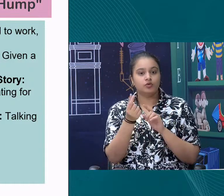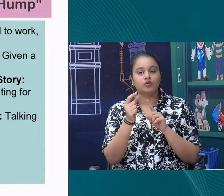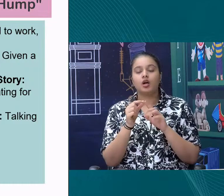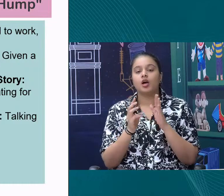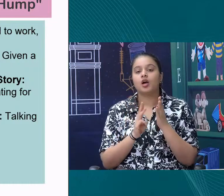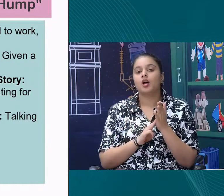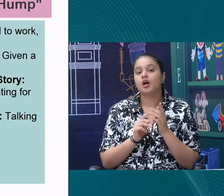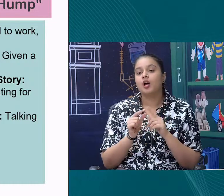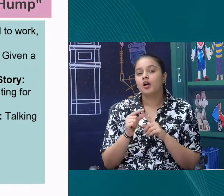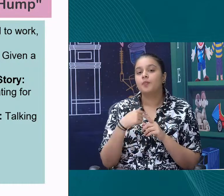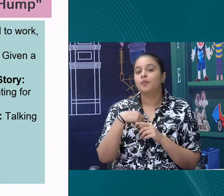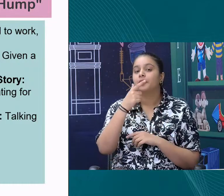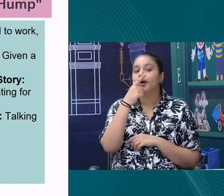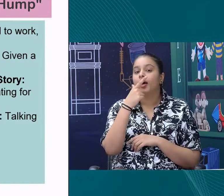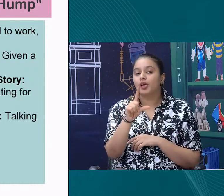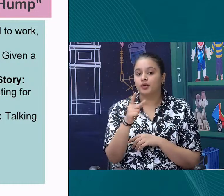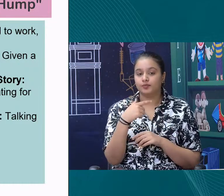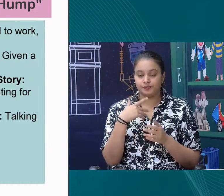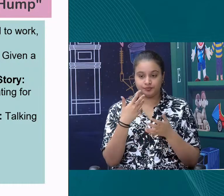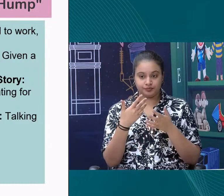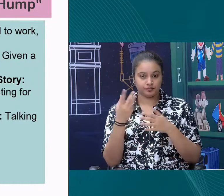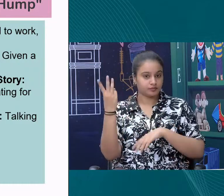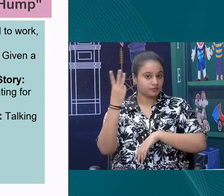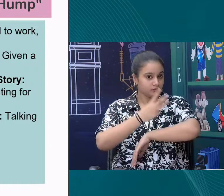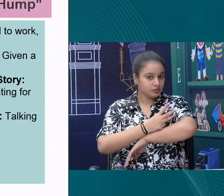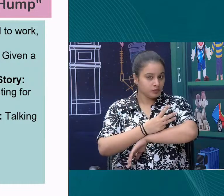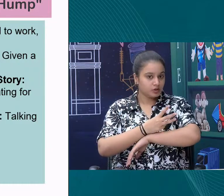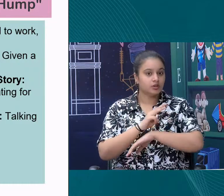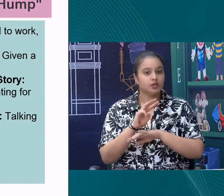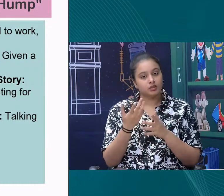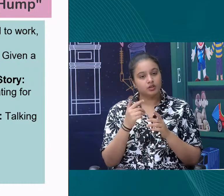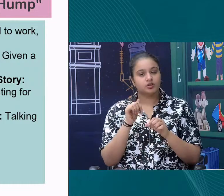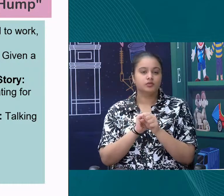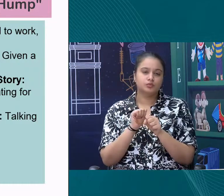in story allows working without eating for 3 days. That's